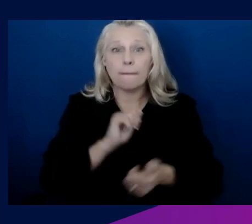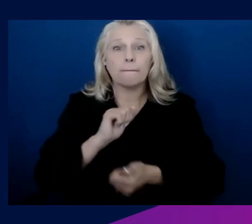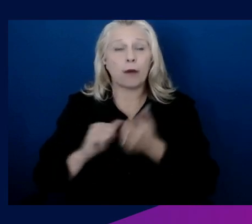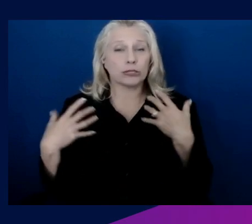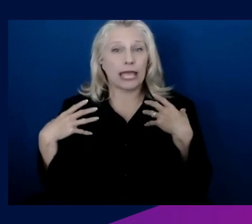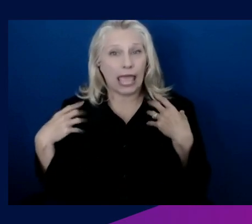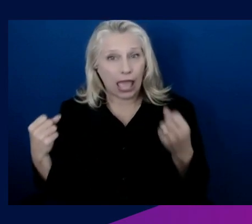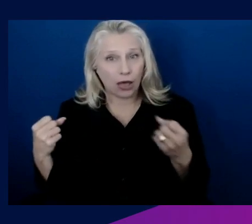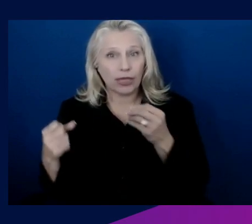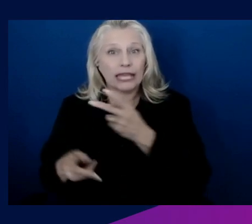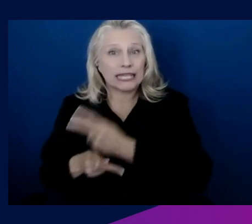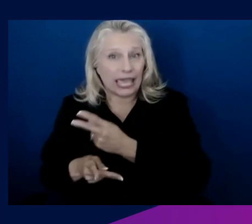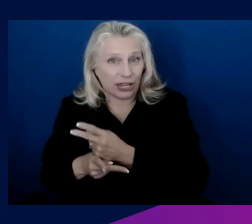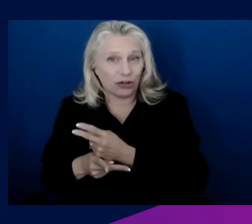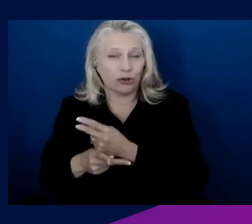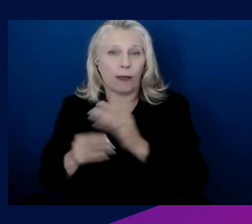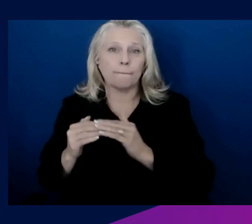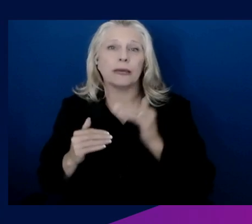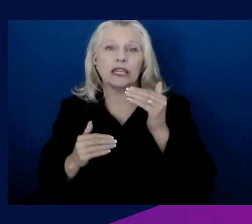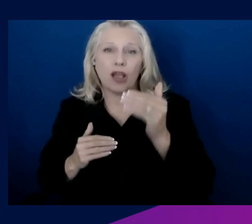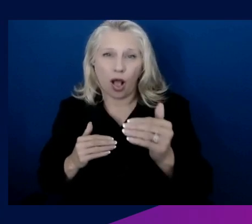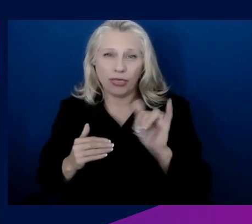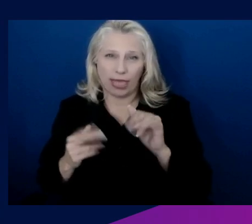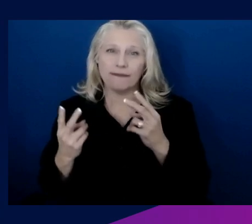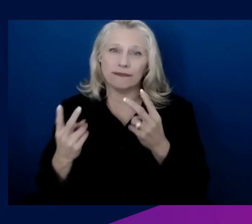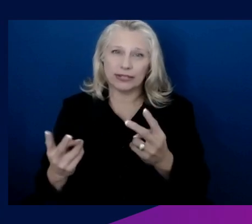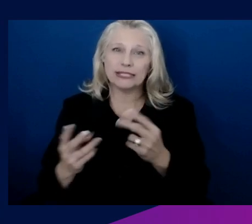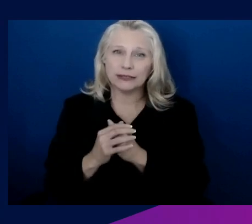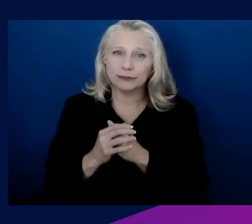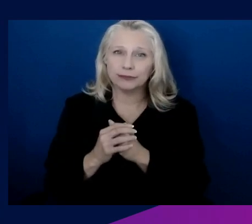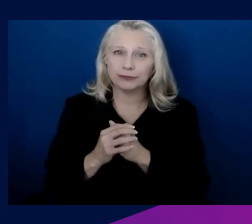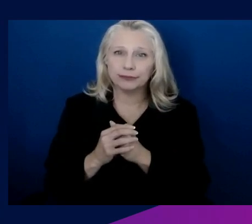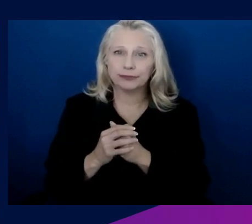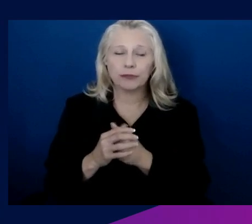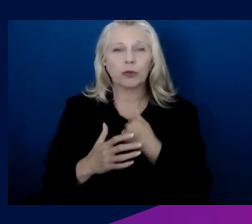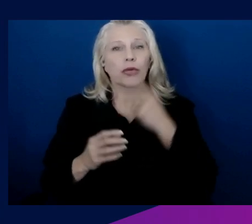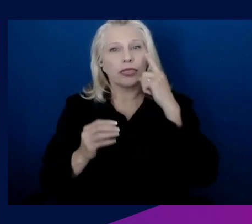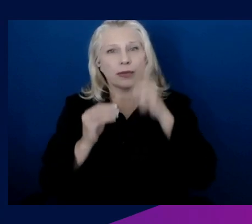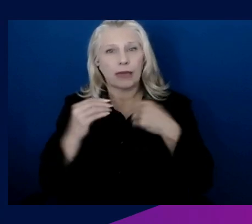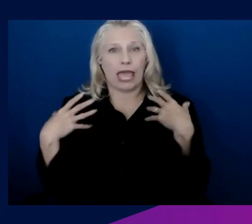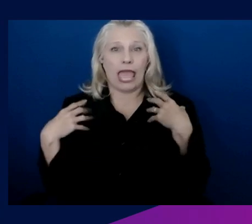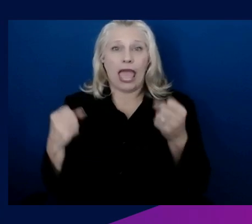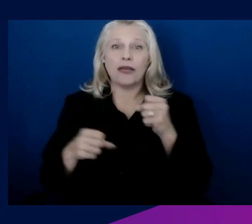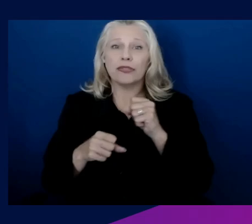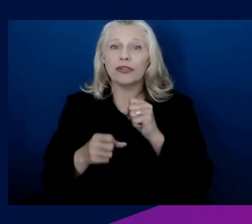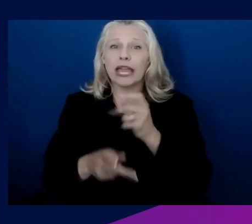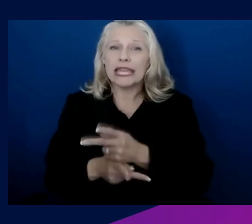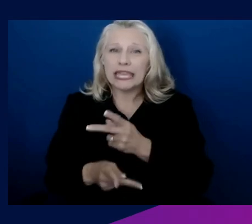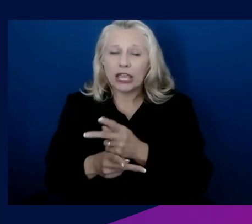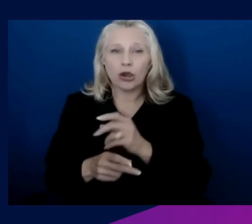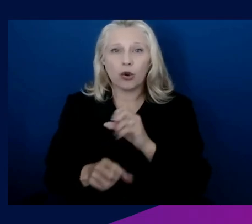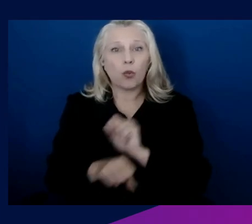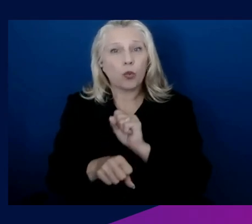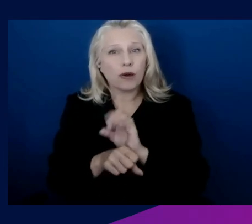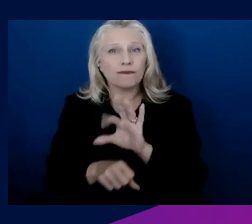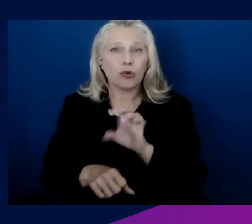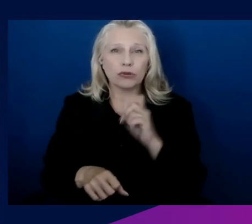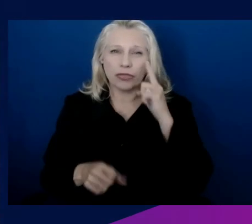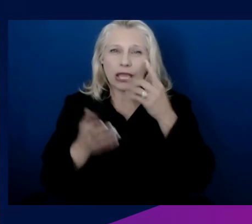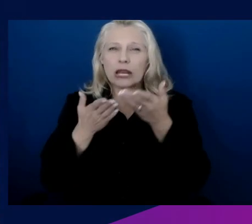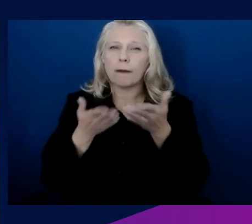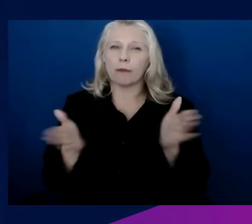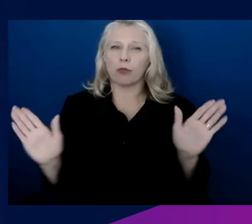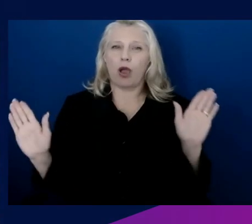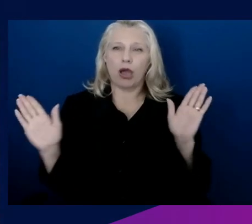healthcare is beyond the visit. So when we think about our healthcare workforce, we think about it in a very broad way.